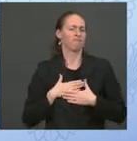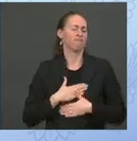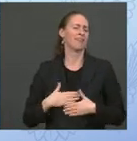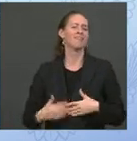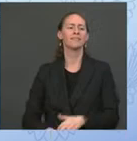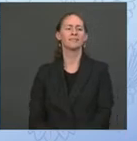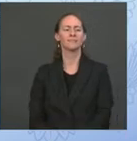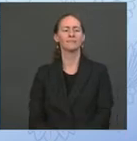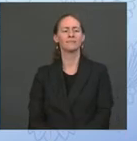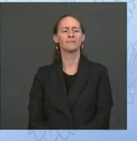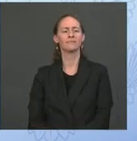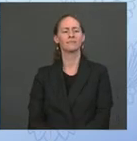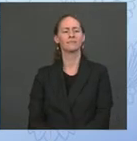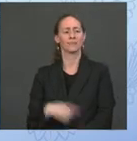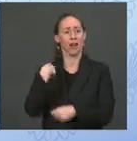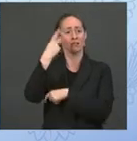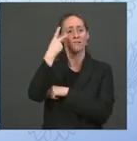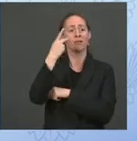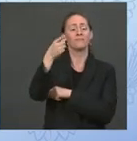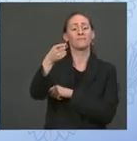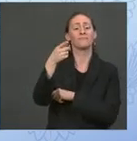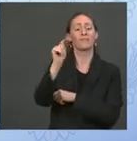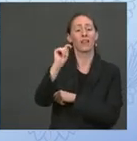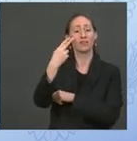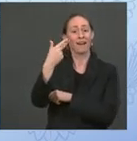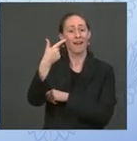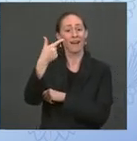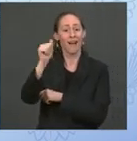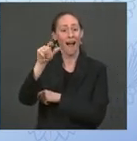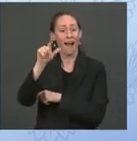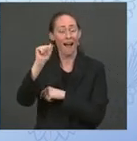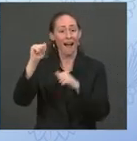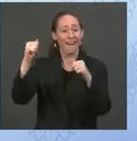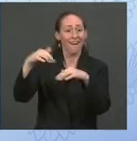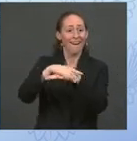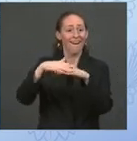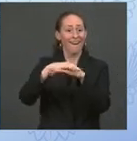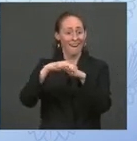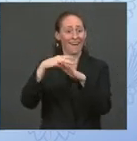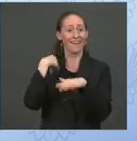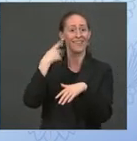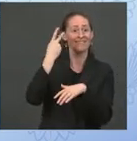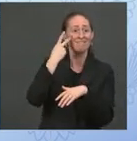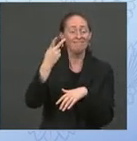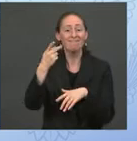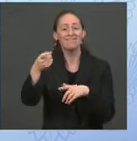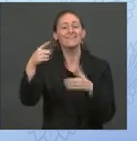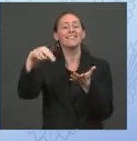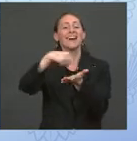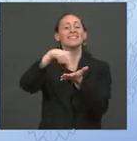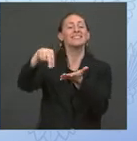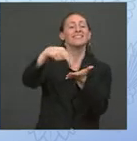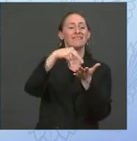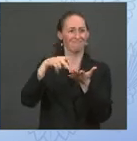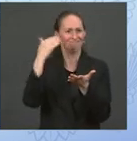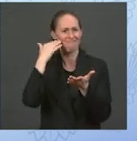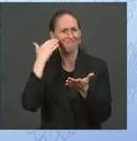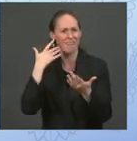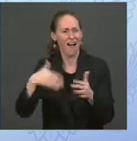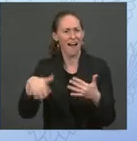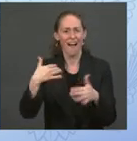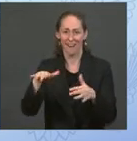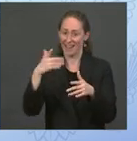I hope you brought your dancing shoes. You have 2 years of dancing to make up for. Have a